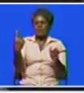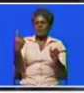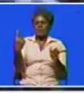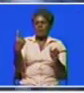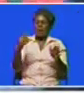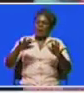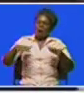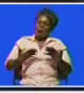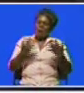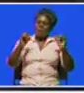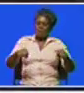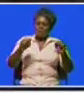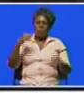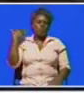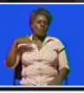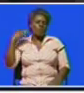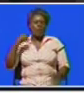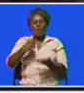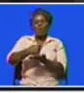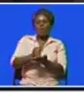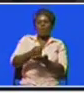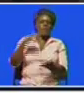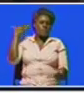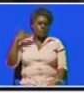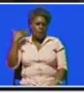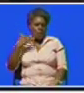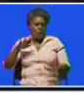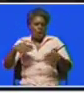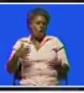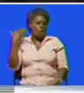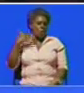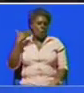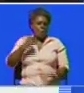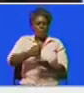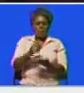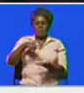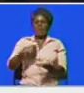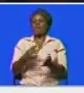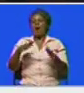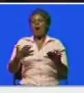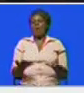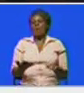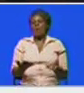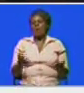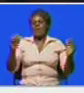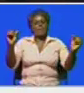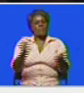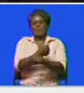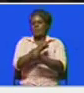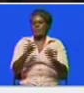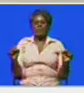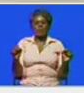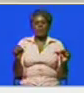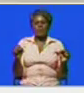can a thief audit a thief or a thief audit himself? Hii haiwezekani hata